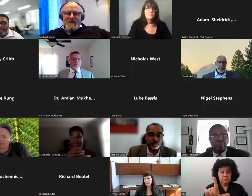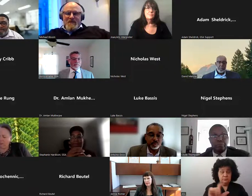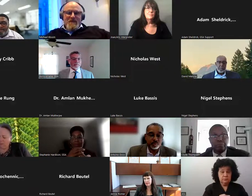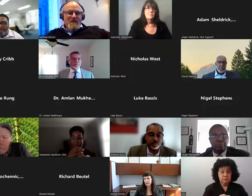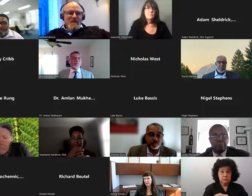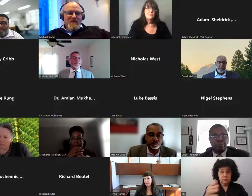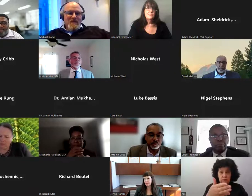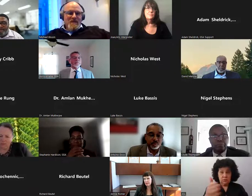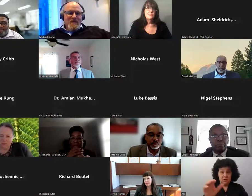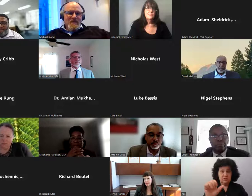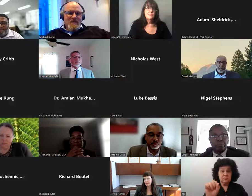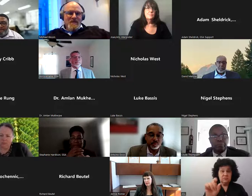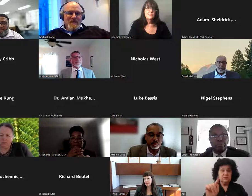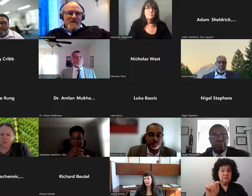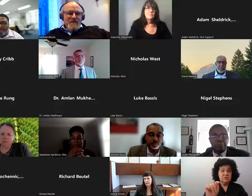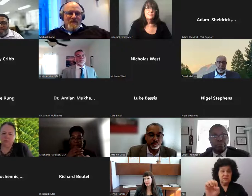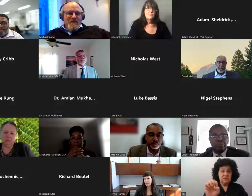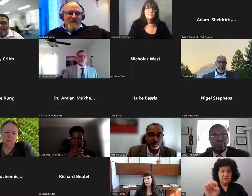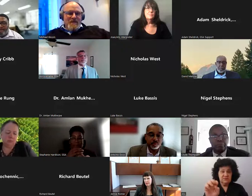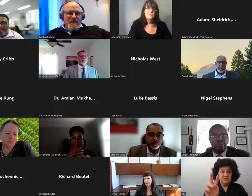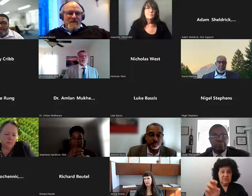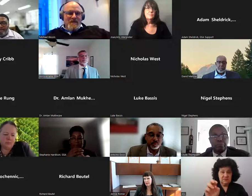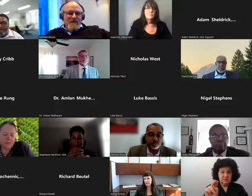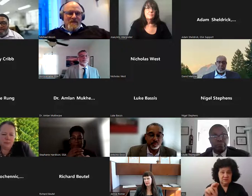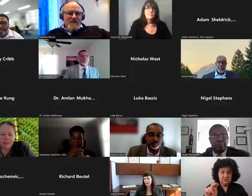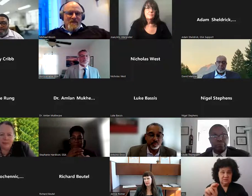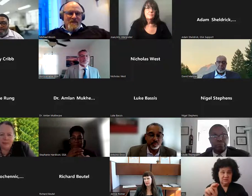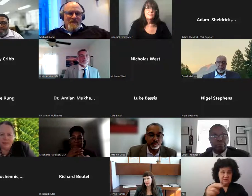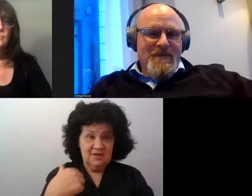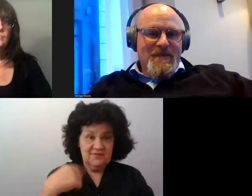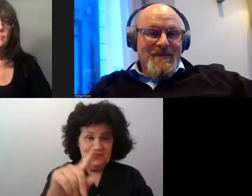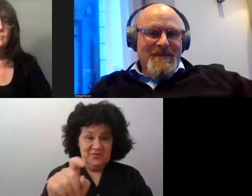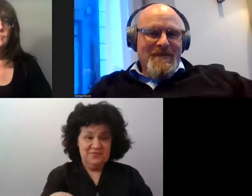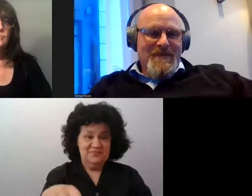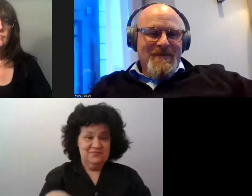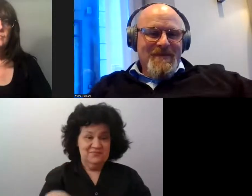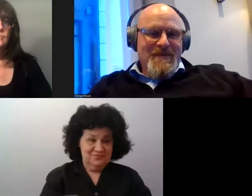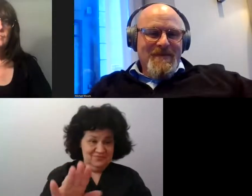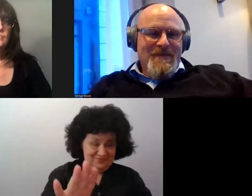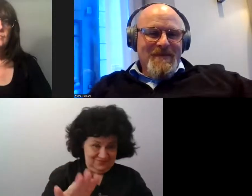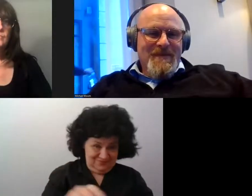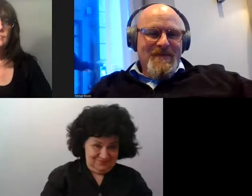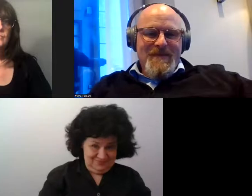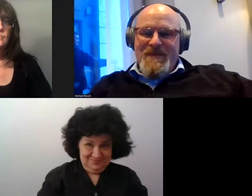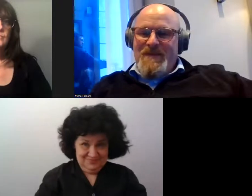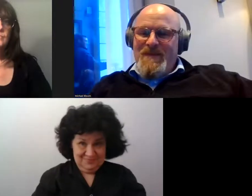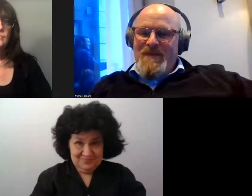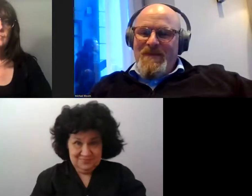Stephen has a question, and you're on mute. I'm willing to let Farad go first if he's ready. Oh, that's